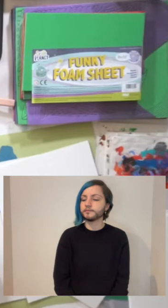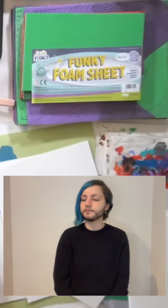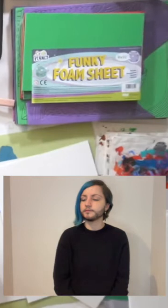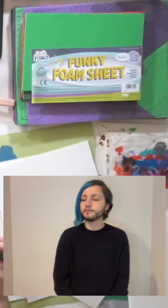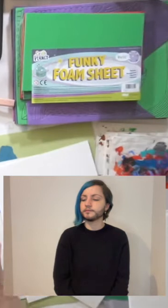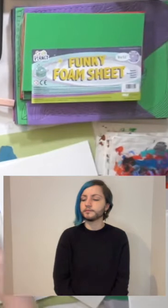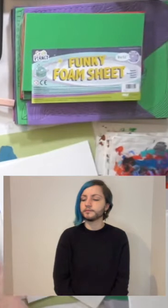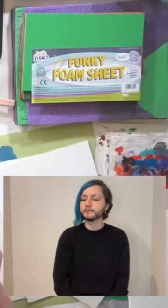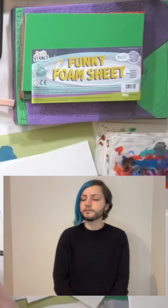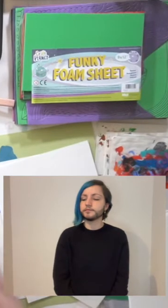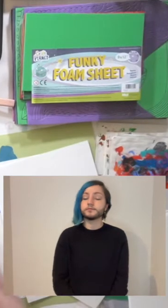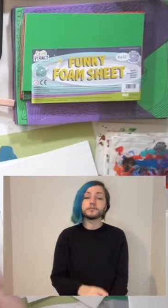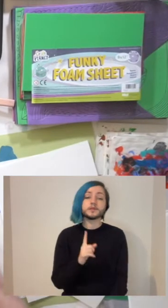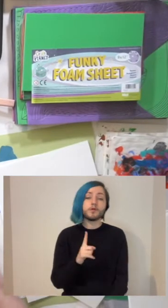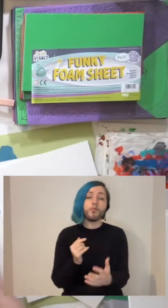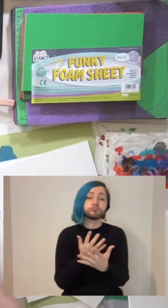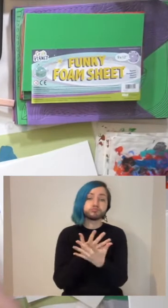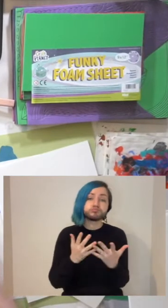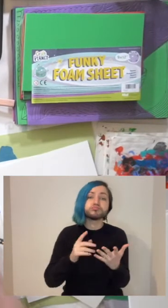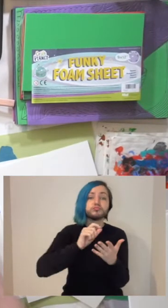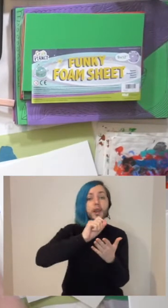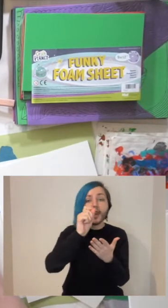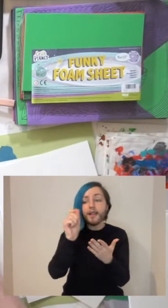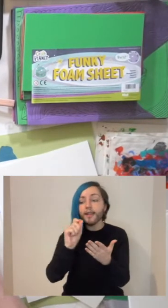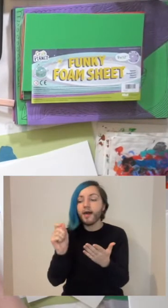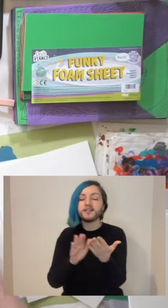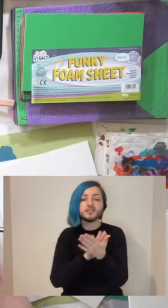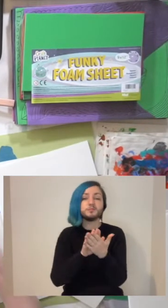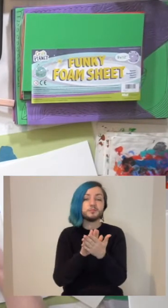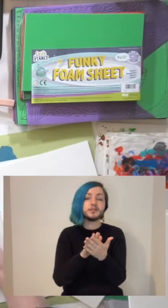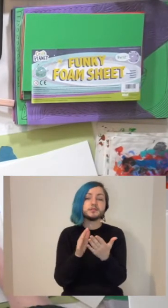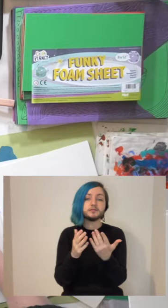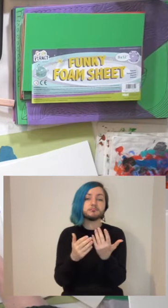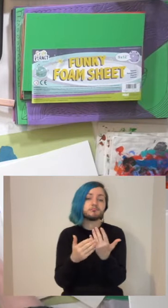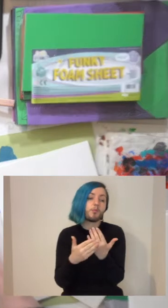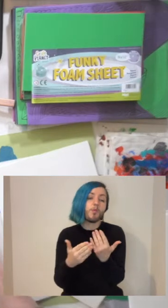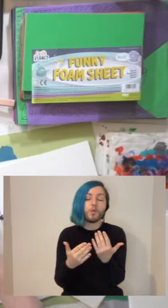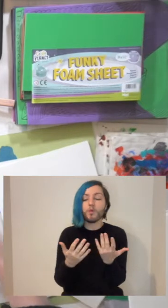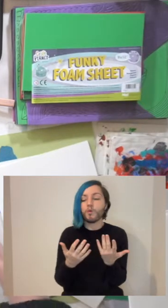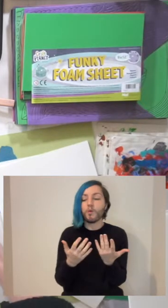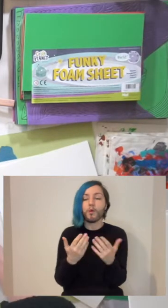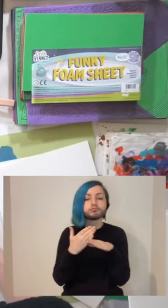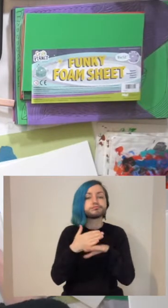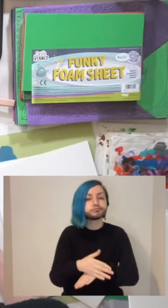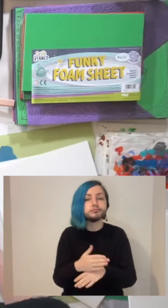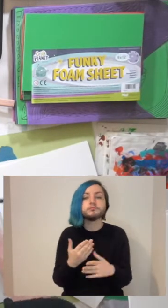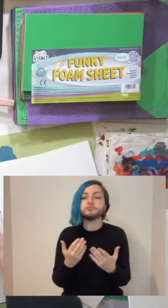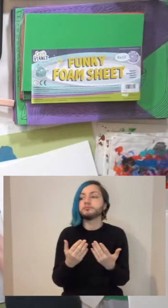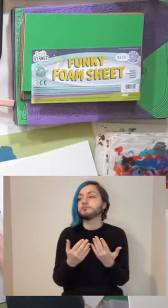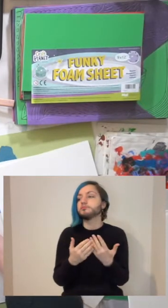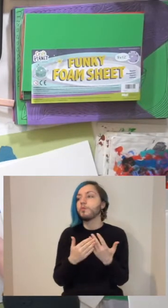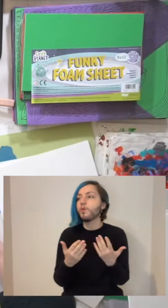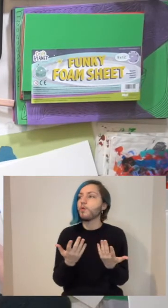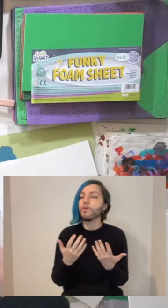So you see, if you have a lot of lines, it will take you sort of more effort or